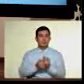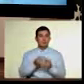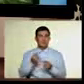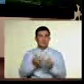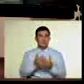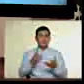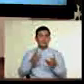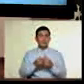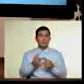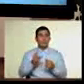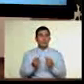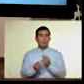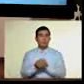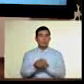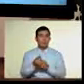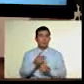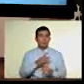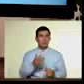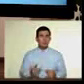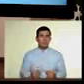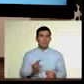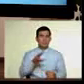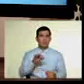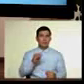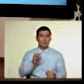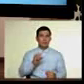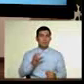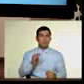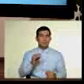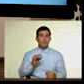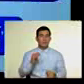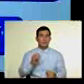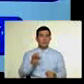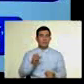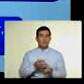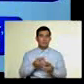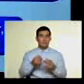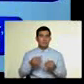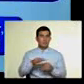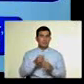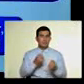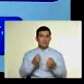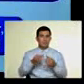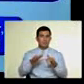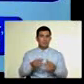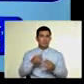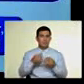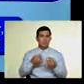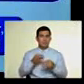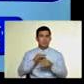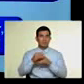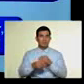nimalardan tashkil topgan? Litosfera yerning qattiq qobig'i bo'lib, unga yer posti